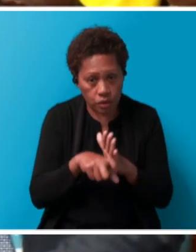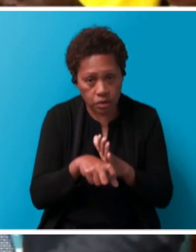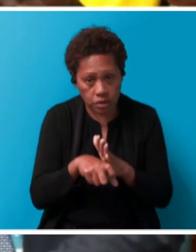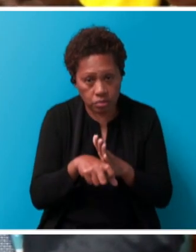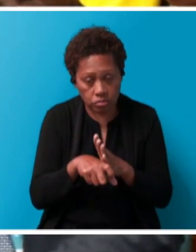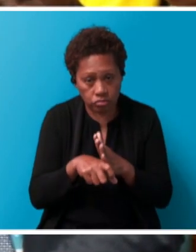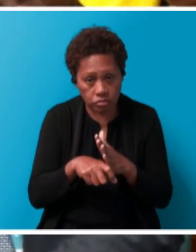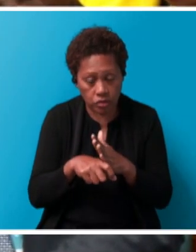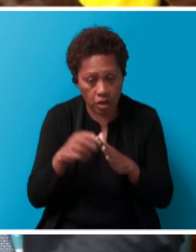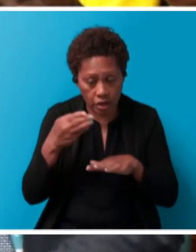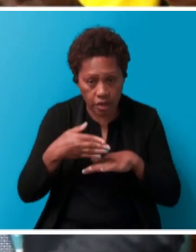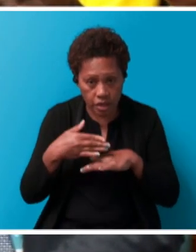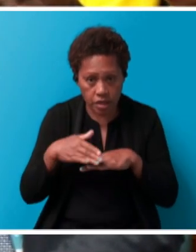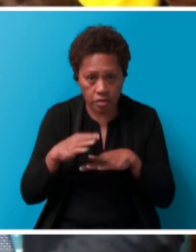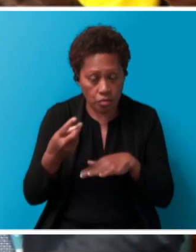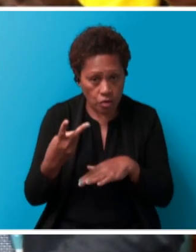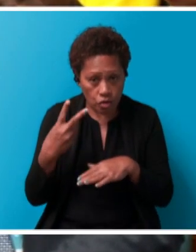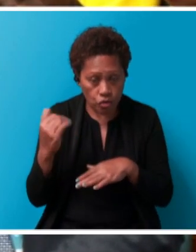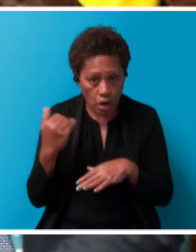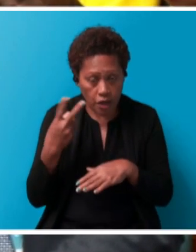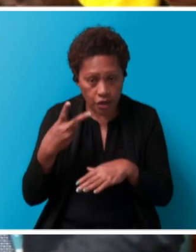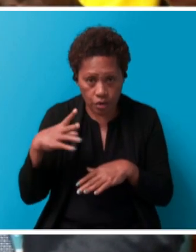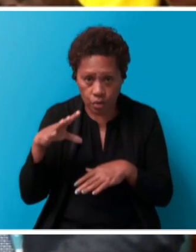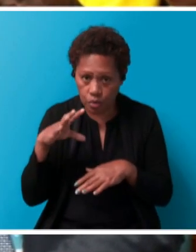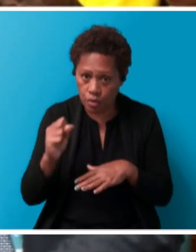reliable renewable energy to 120 households,